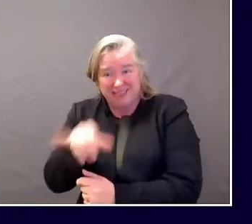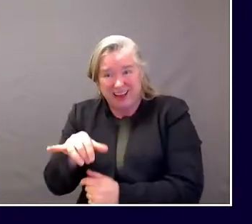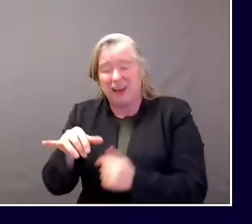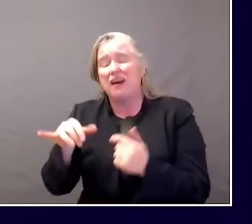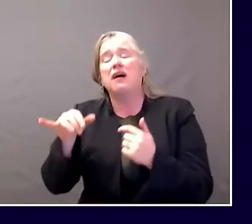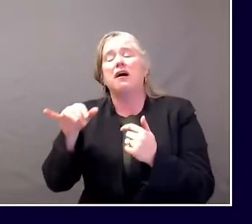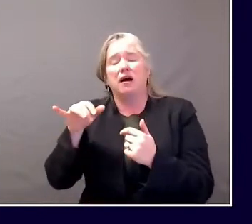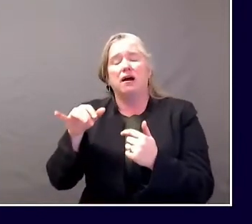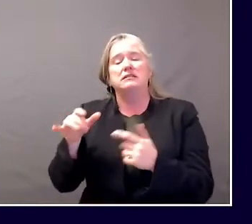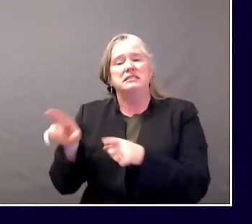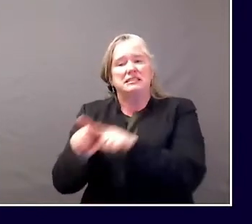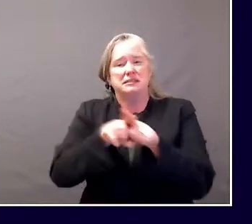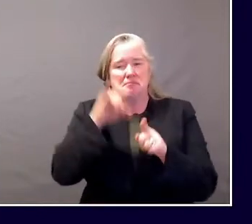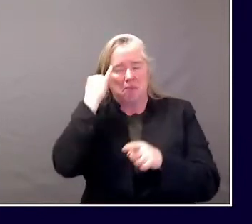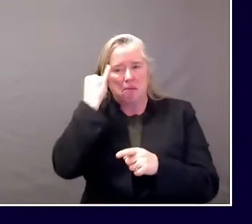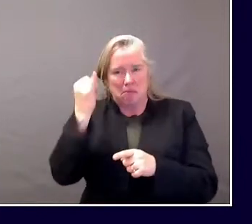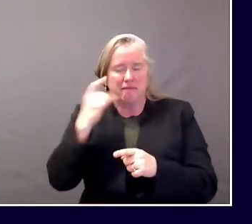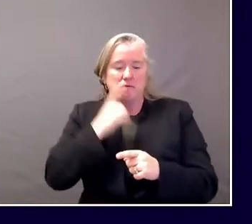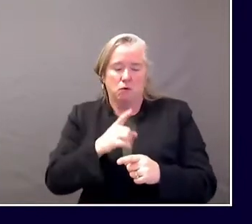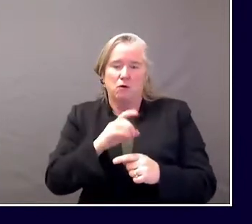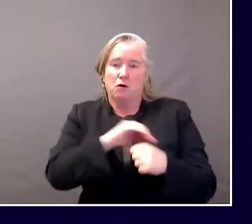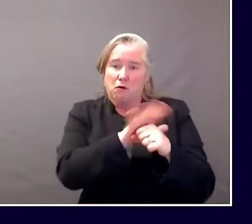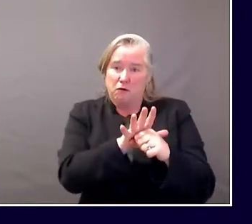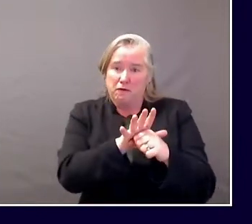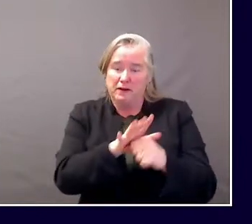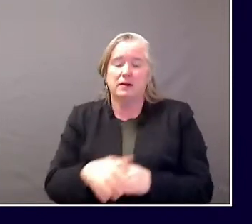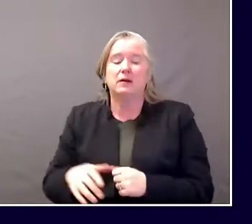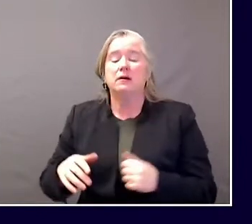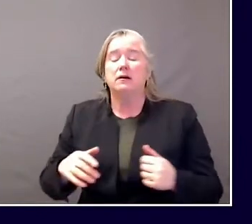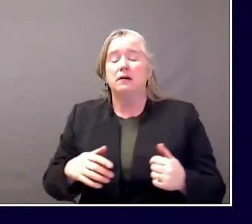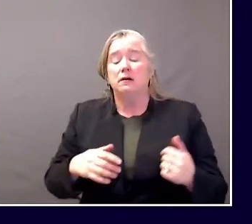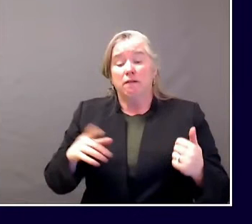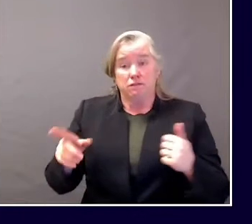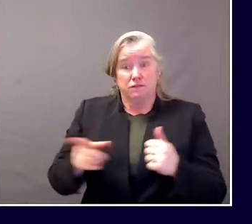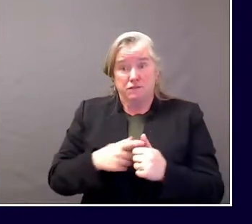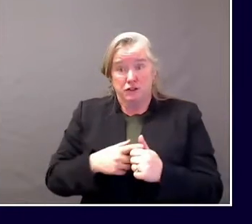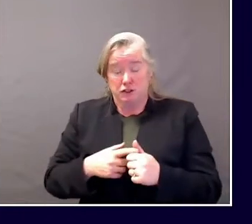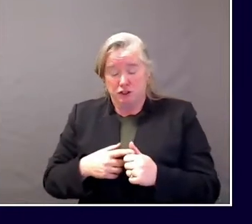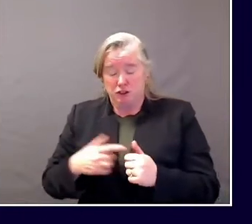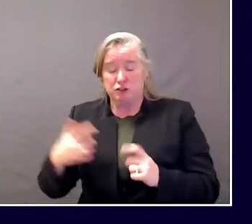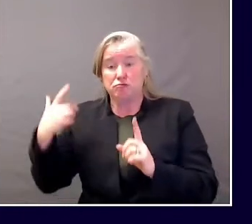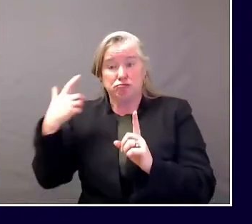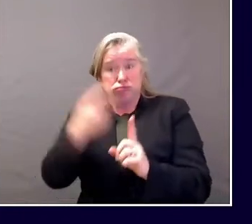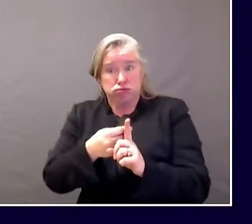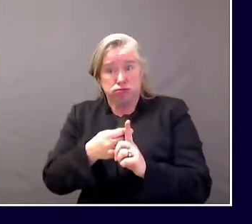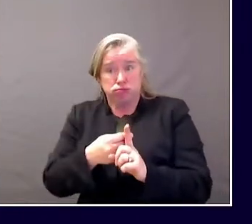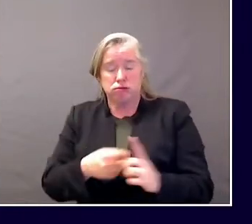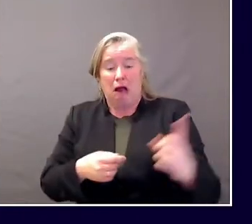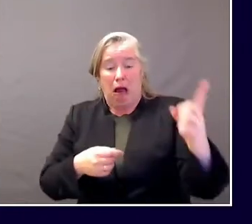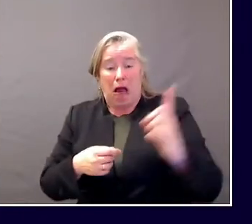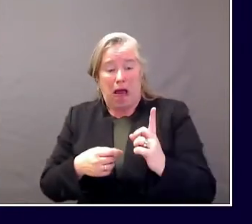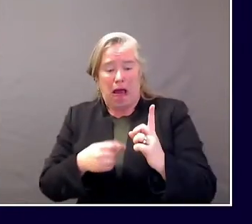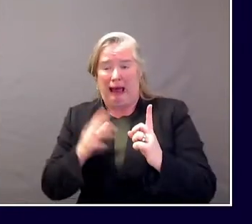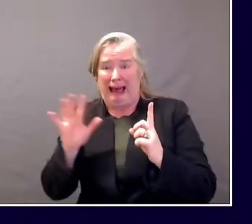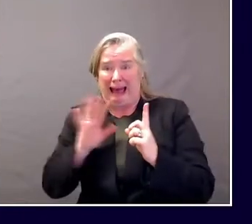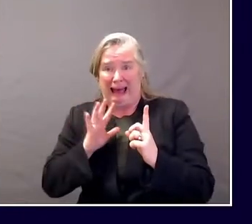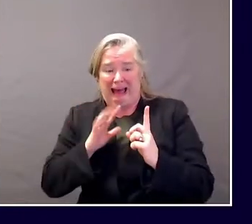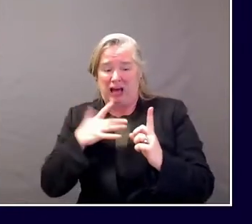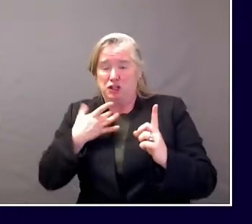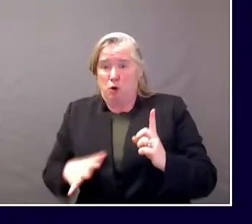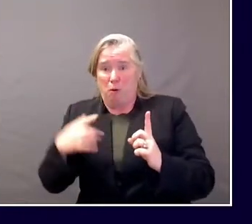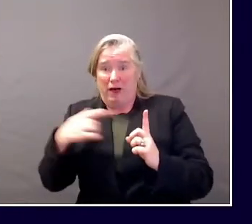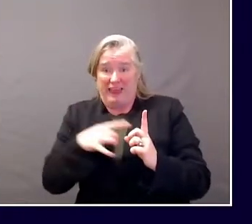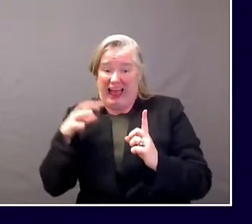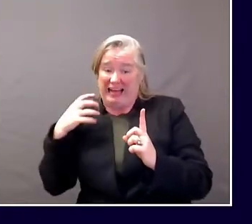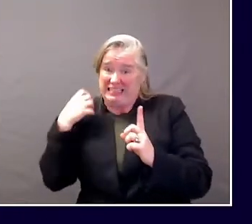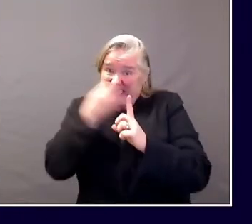will remember that picture of the vaccine, of the virus rather. So that if the body gets exposed to the COVID virus